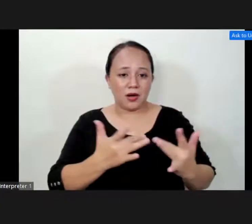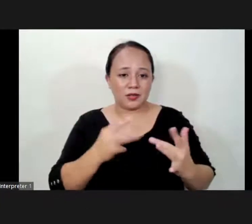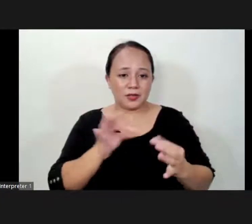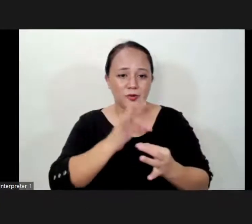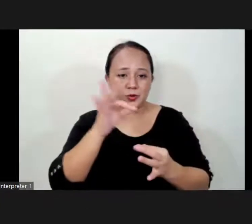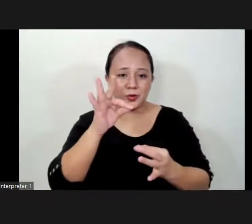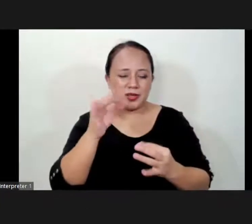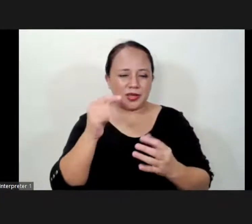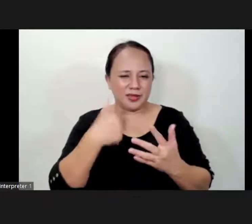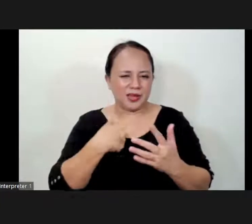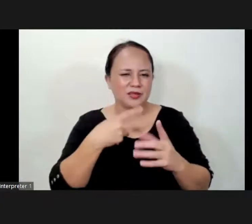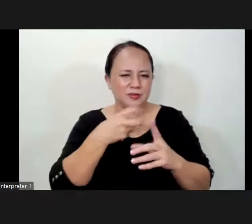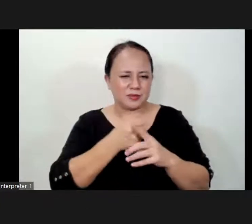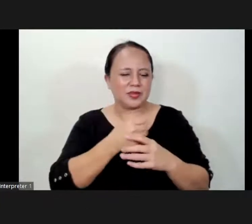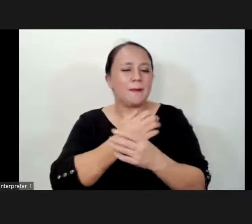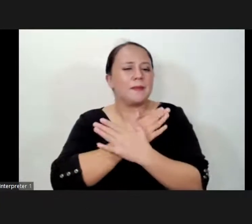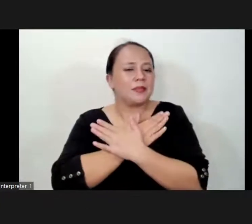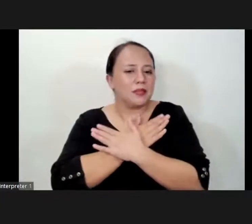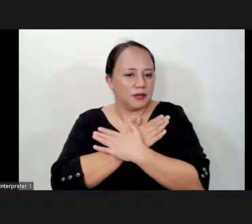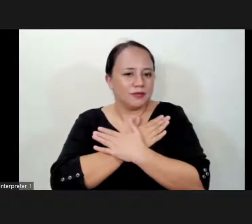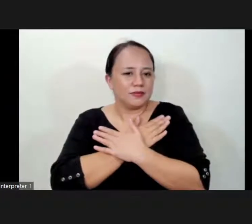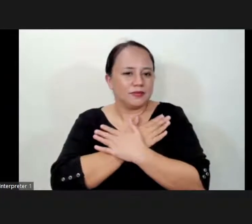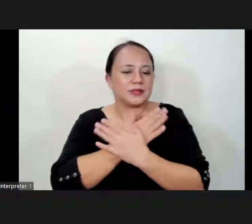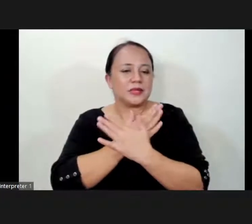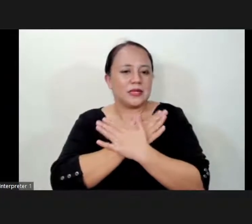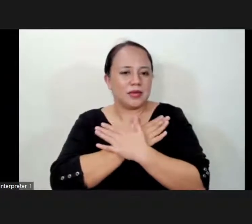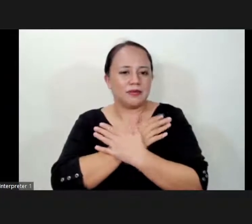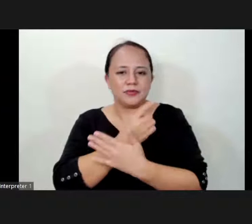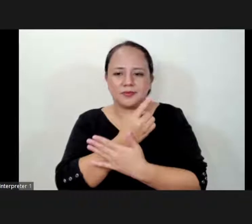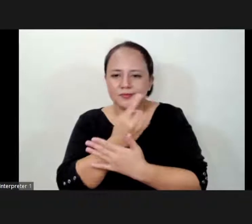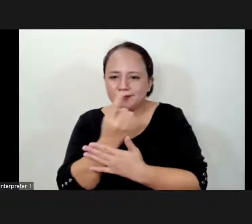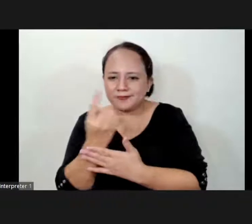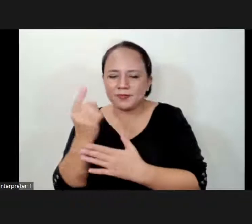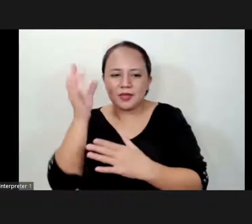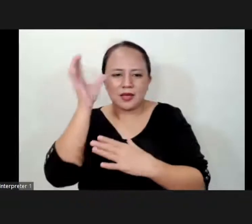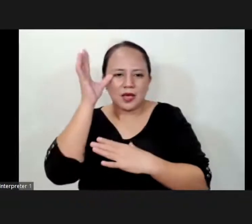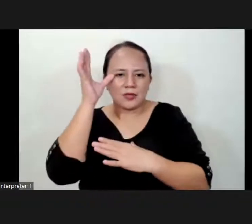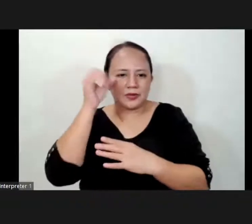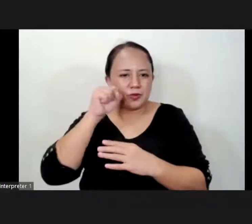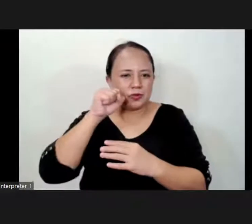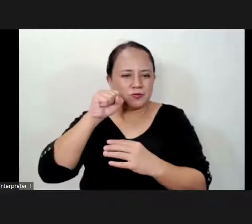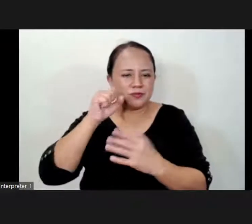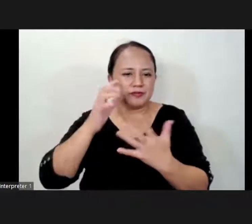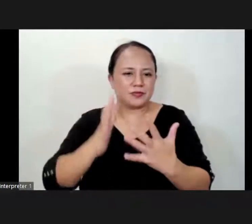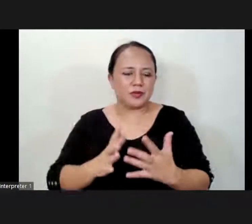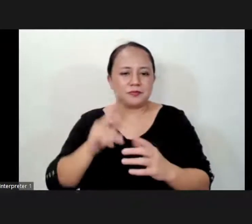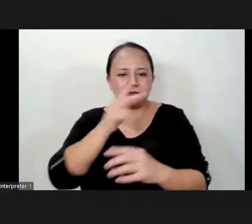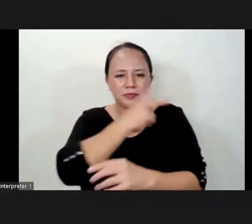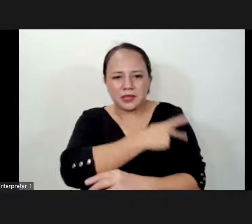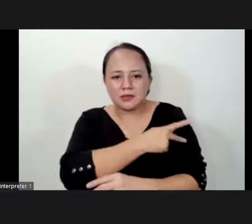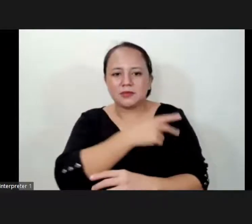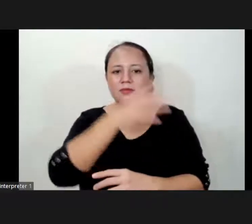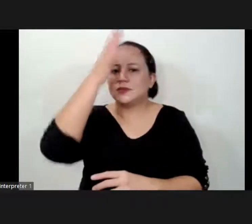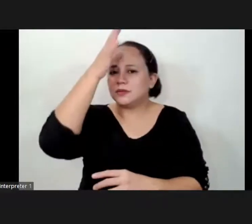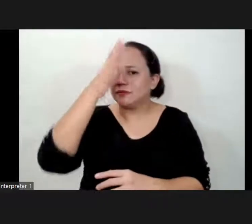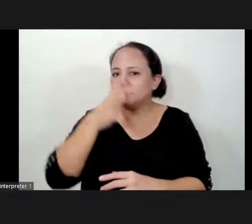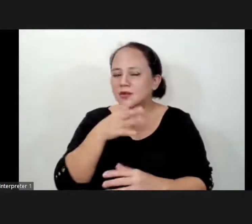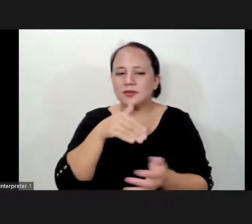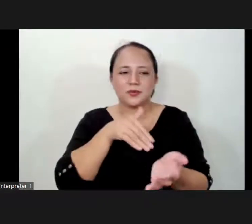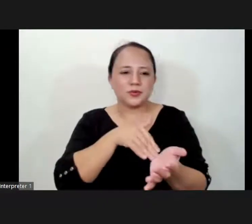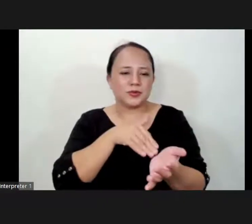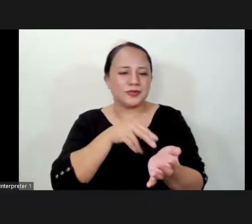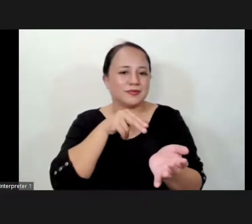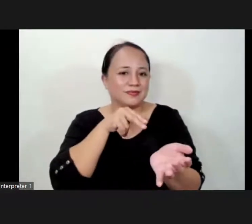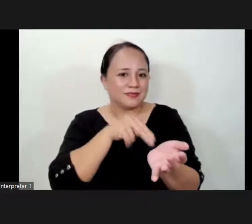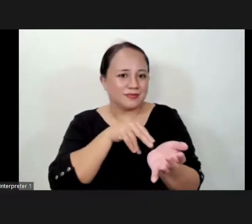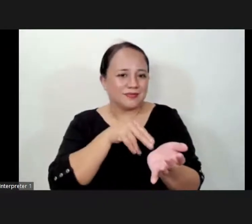passion I was referring to, the passion of every single cancer fighter, either as a patient, as a parent, as a doctor, as a